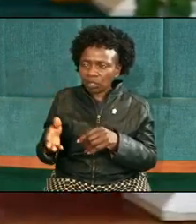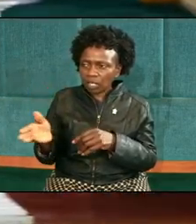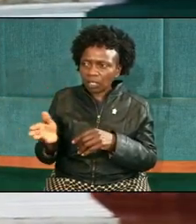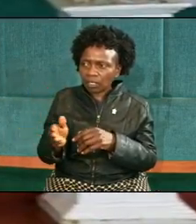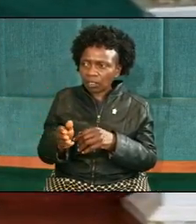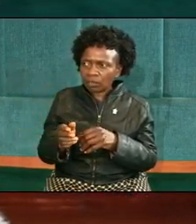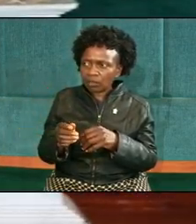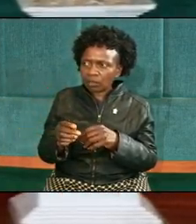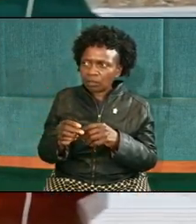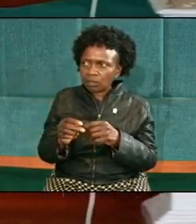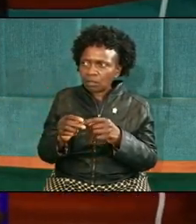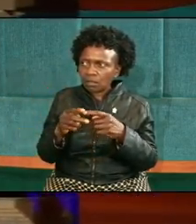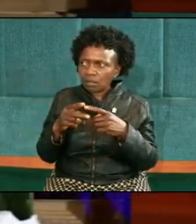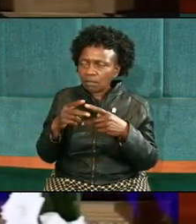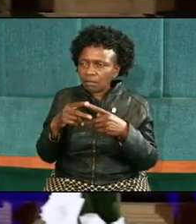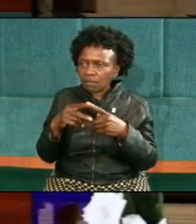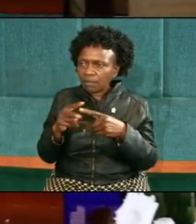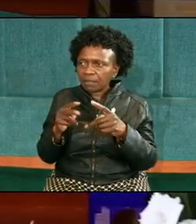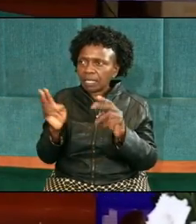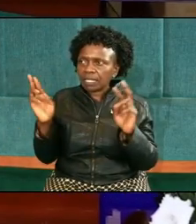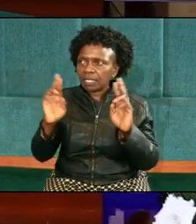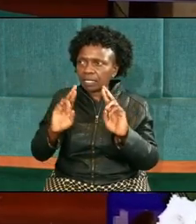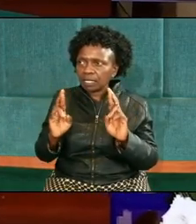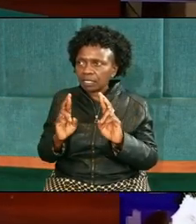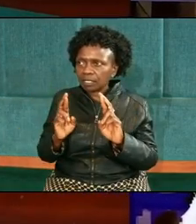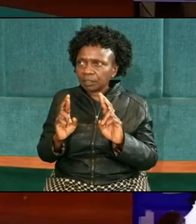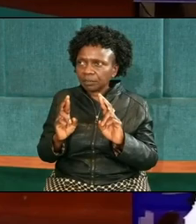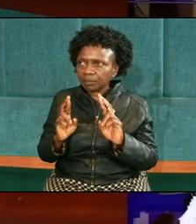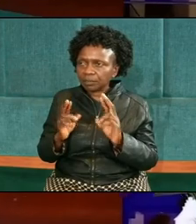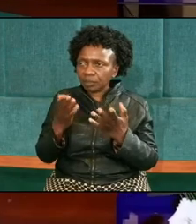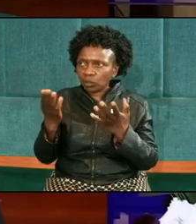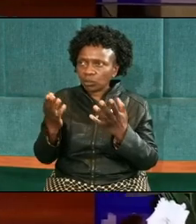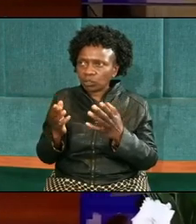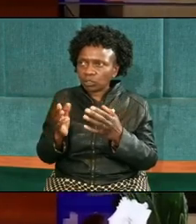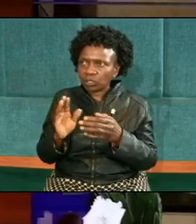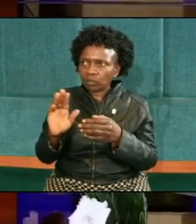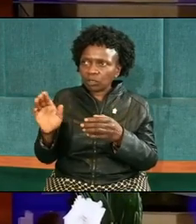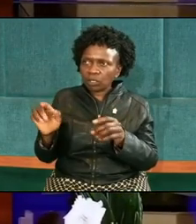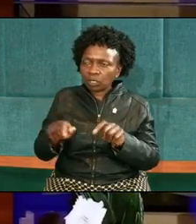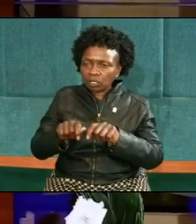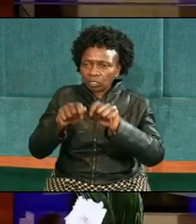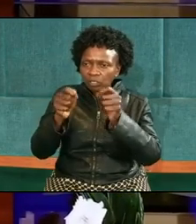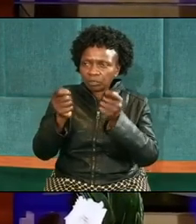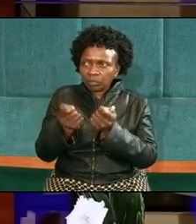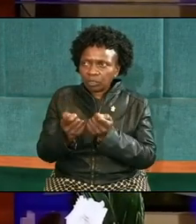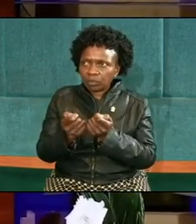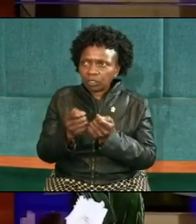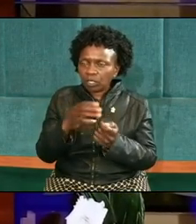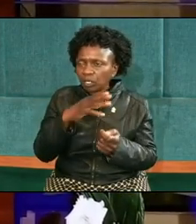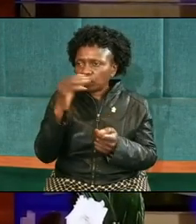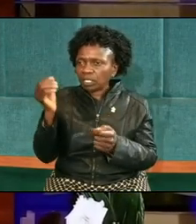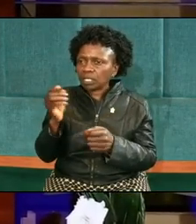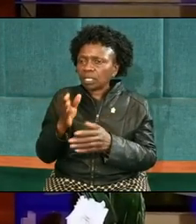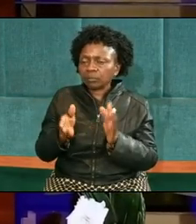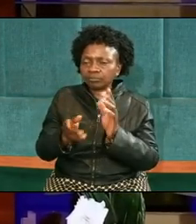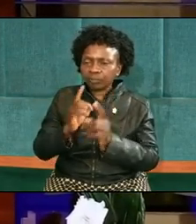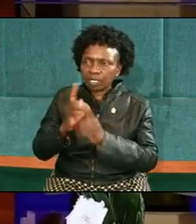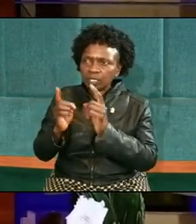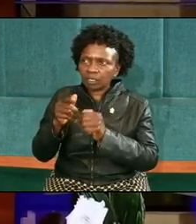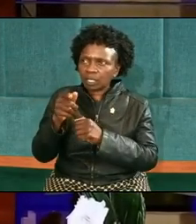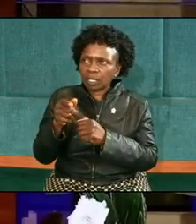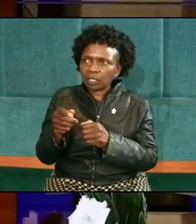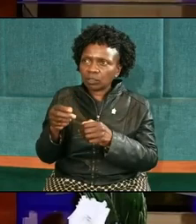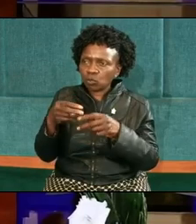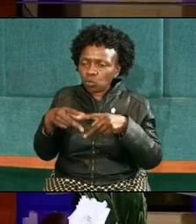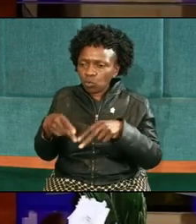They were very much on the shores. I was in my jeans and t-shirt. I ran out of my house and I went down there. And